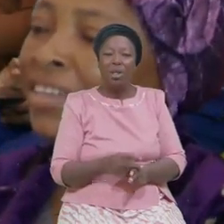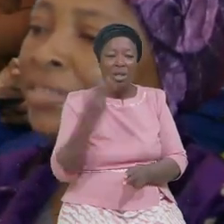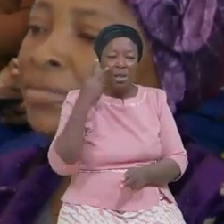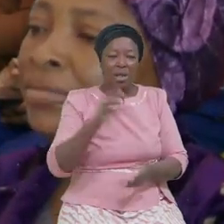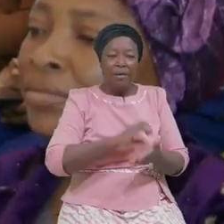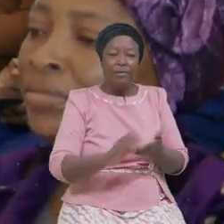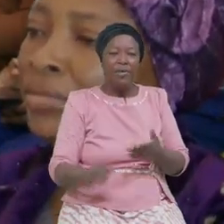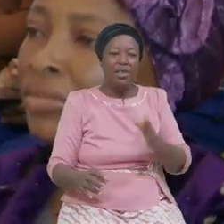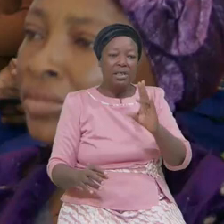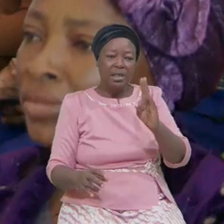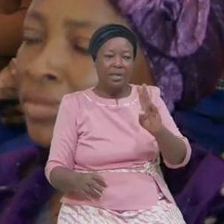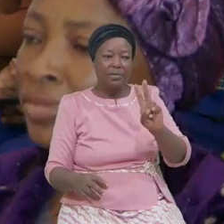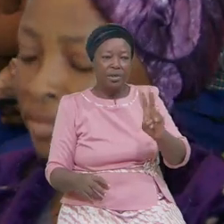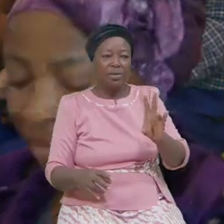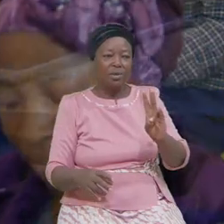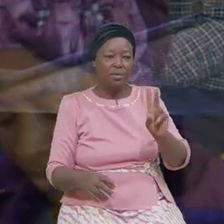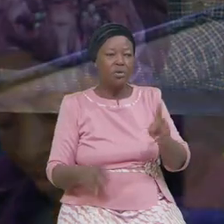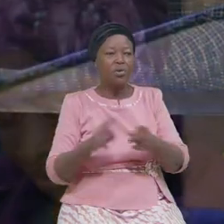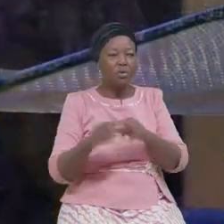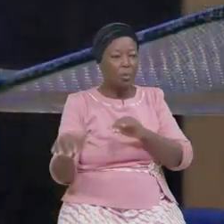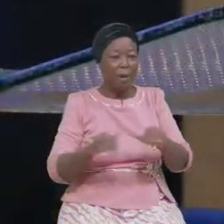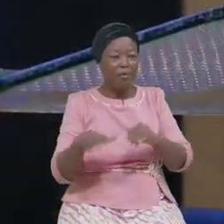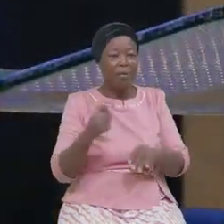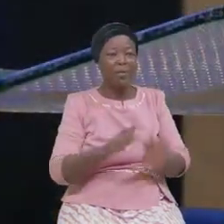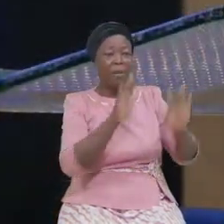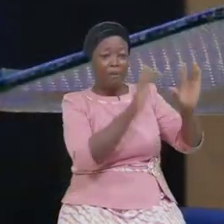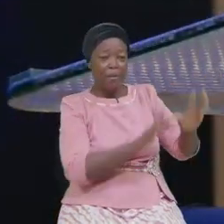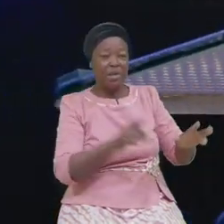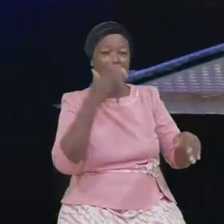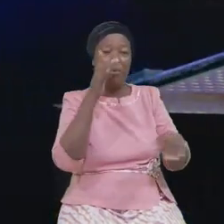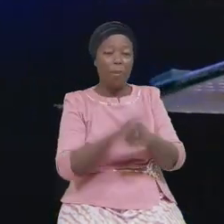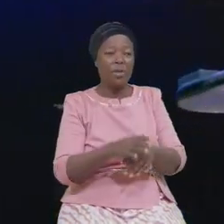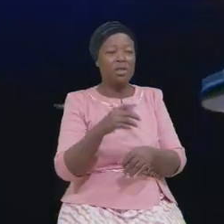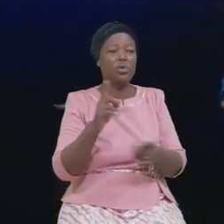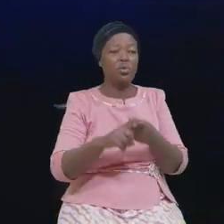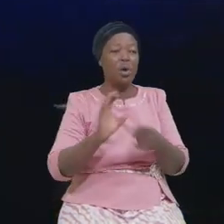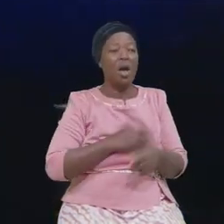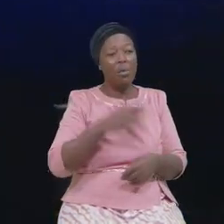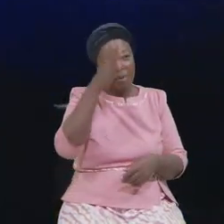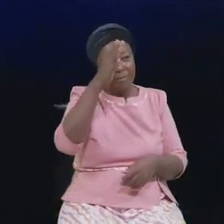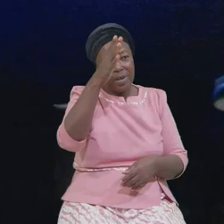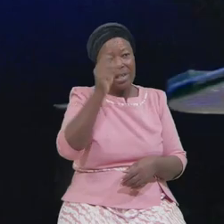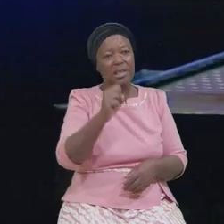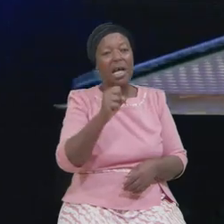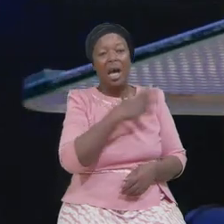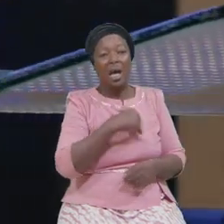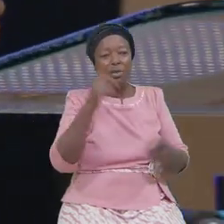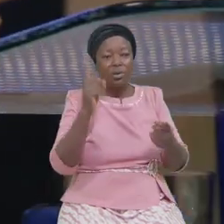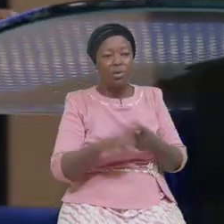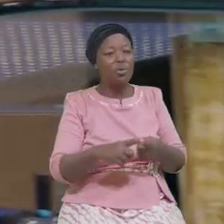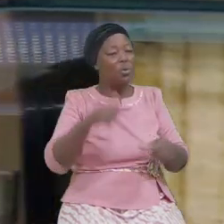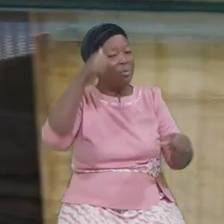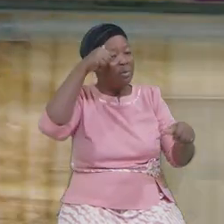72. In verse 72, to perform the mercy promised to our fathers and to